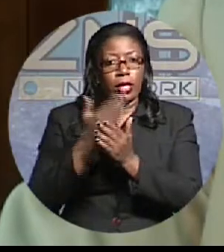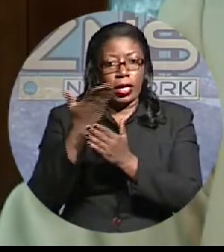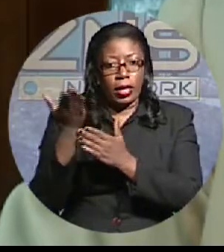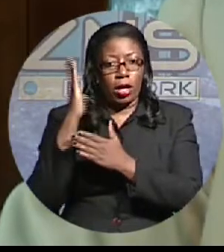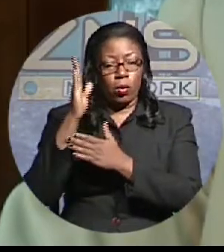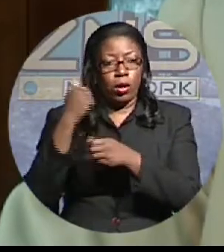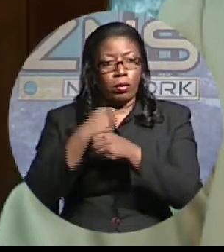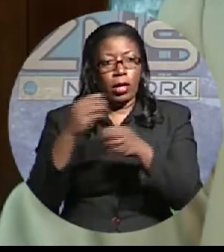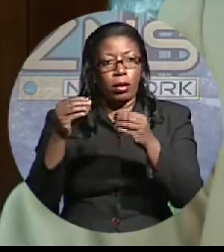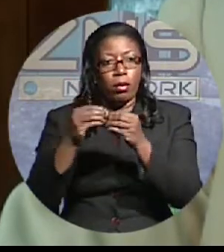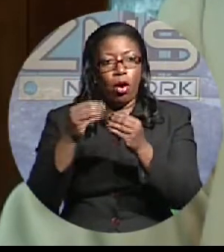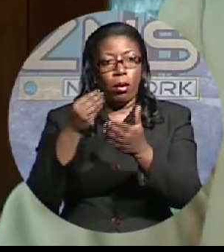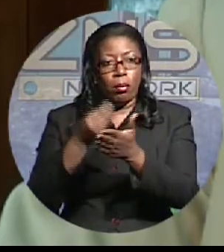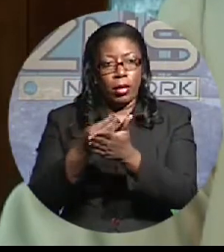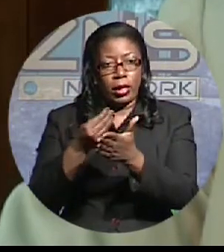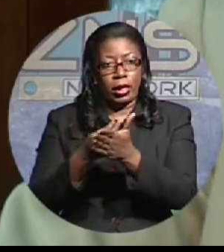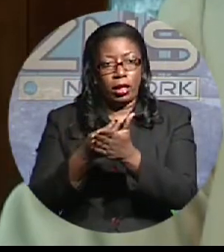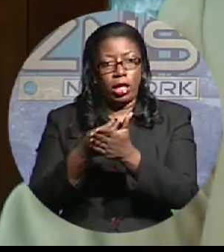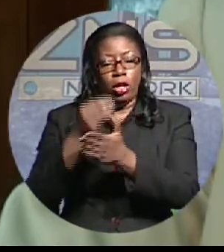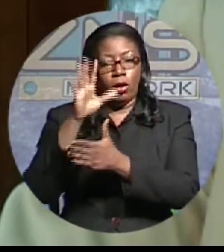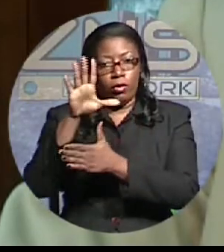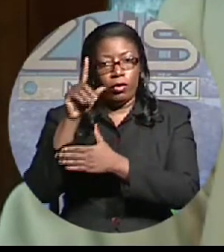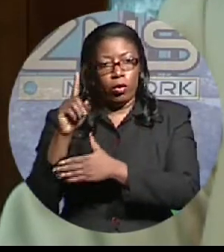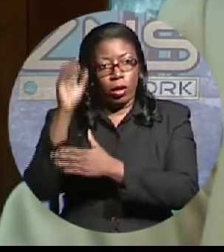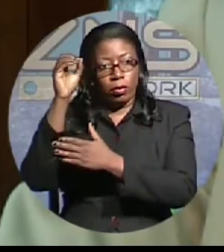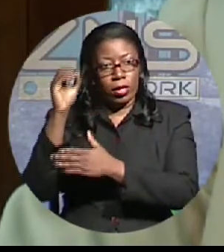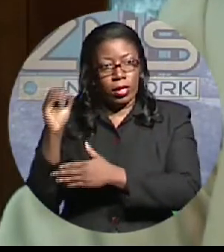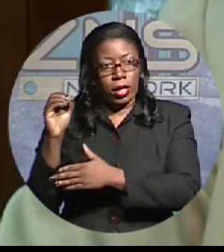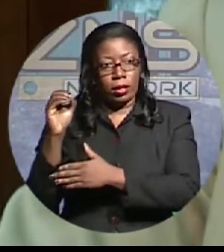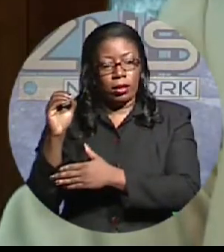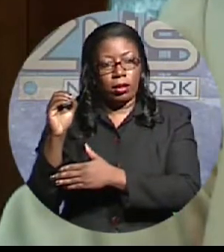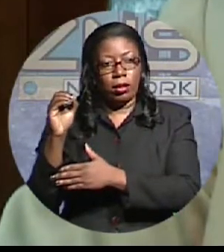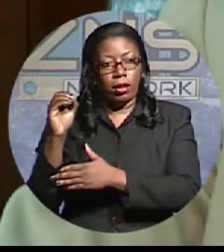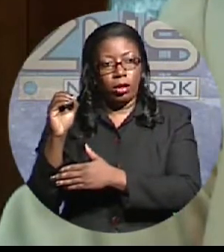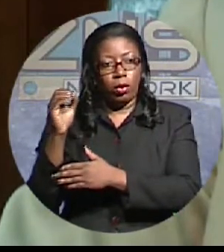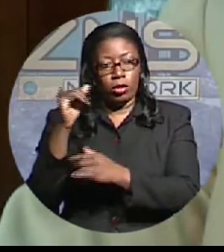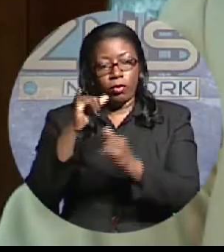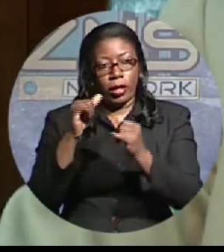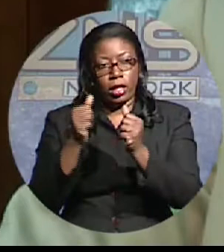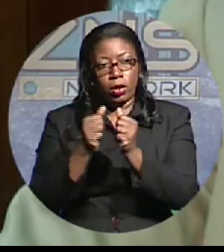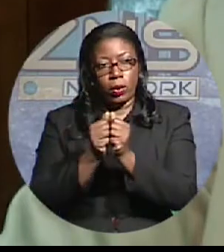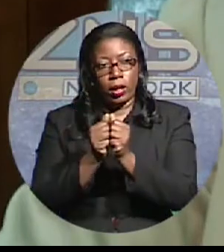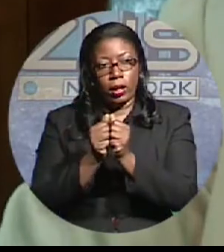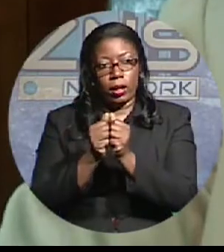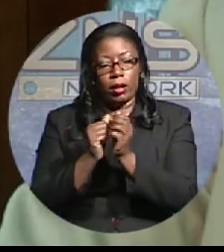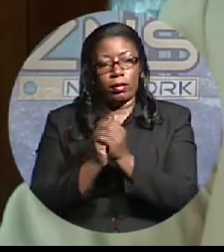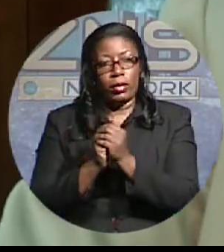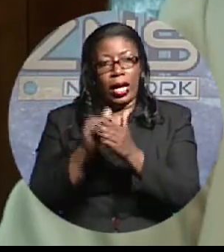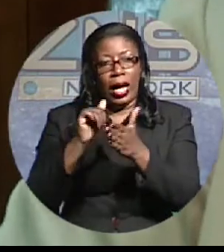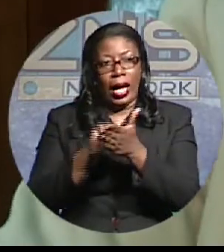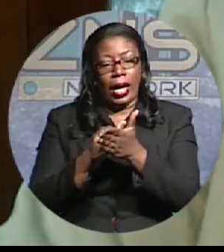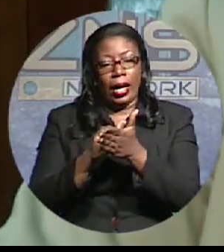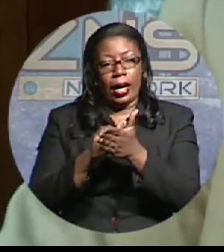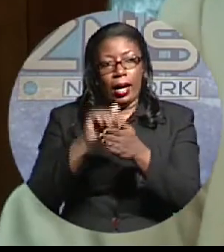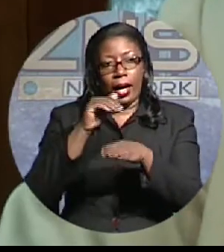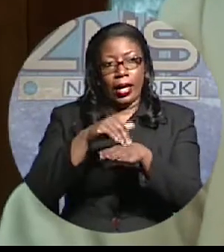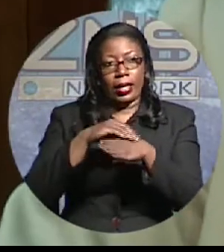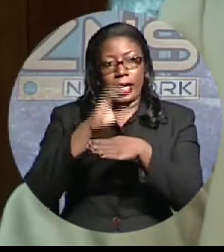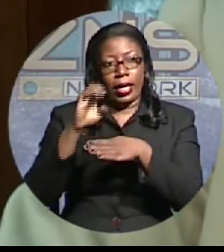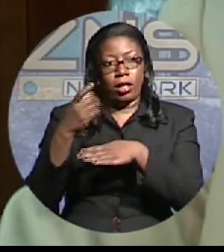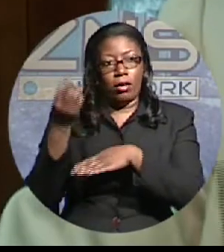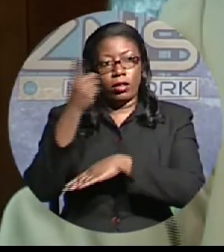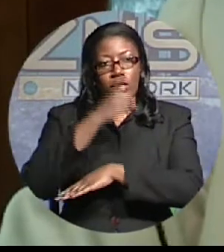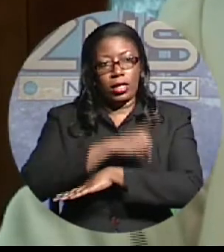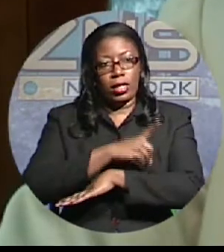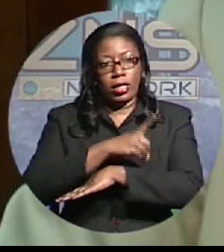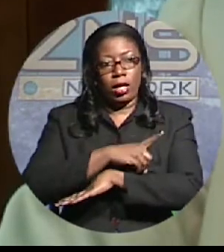money than with 51% where they were constantly fighting with the government. I think at the end of the day, therefore, what they were doing